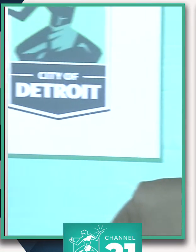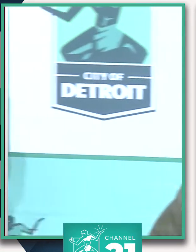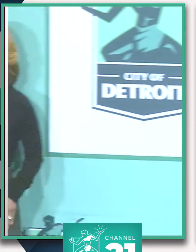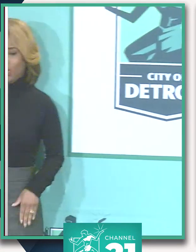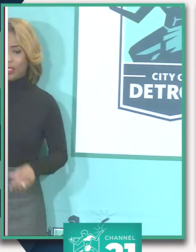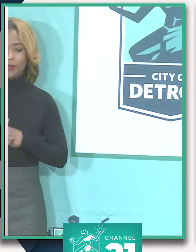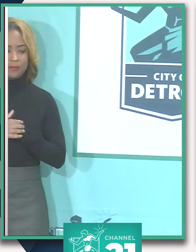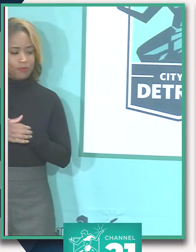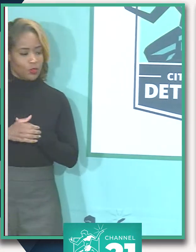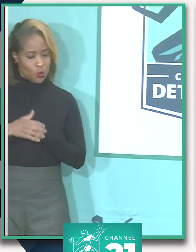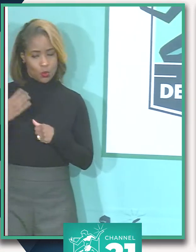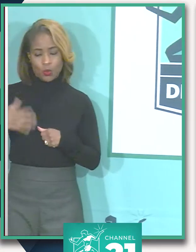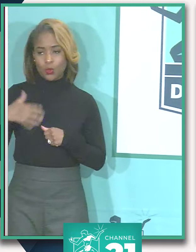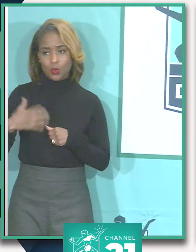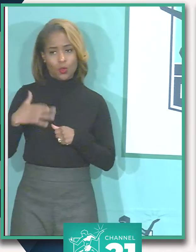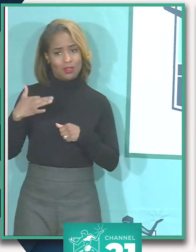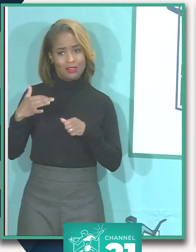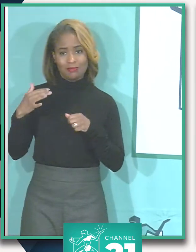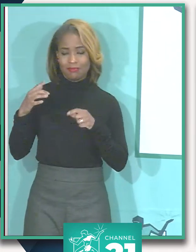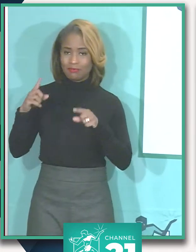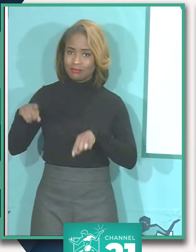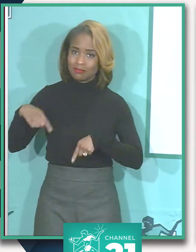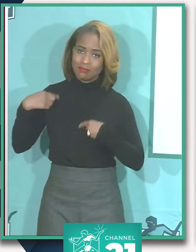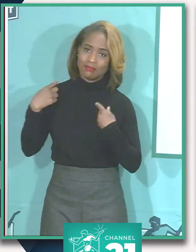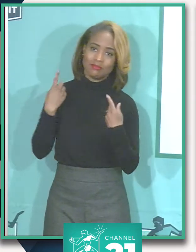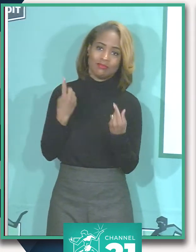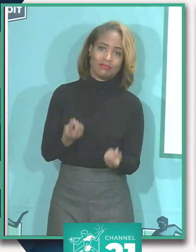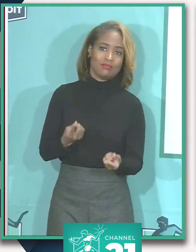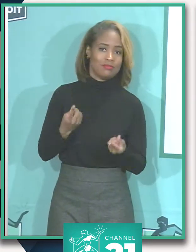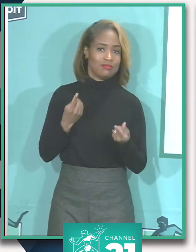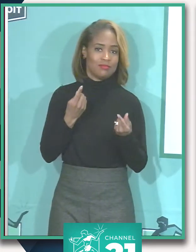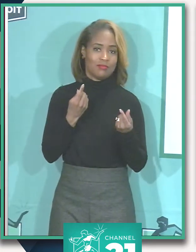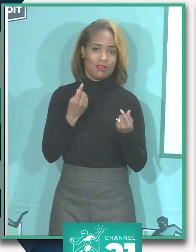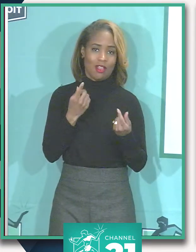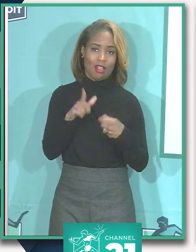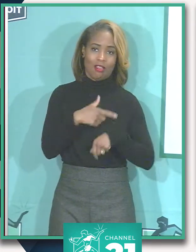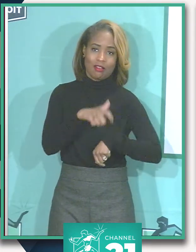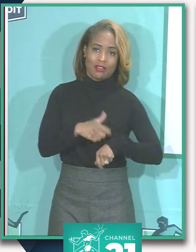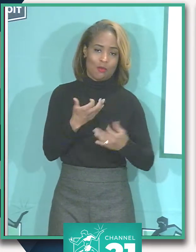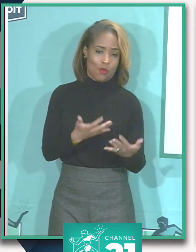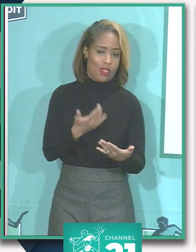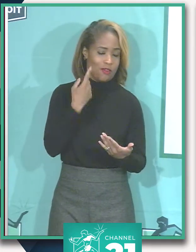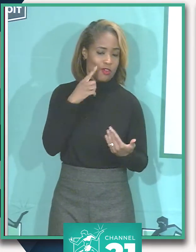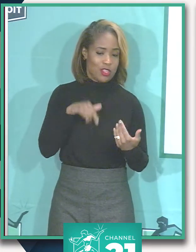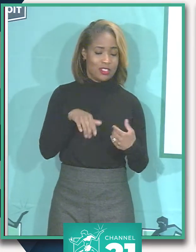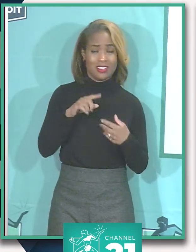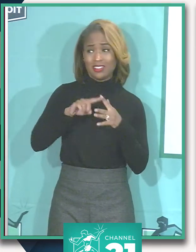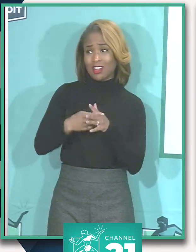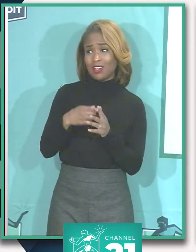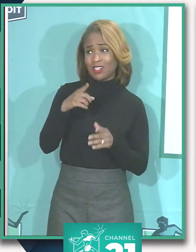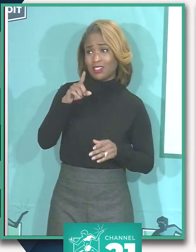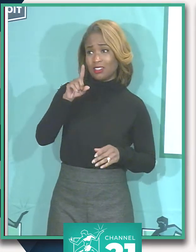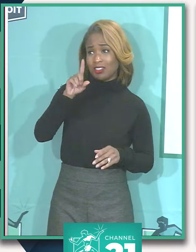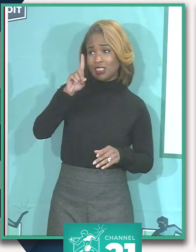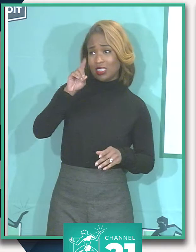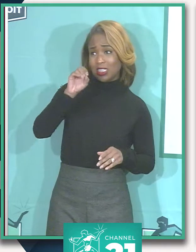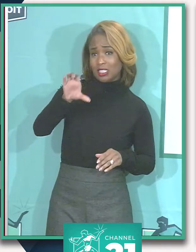This has been a long time in the making. We started this in November of